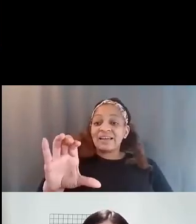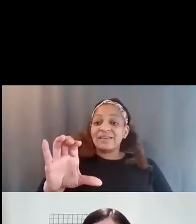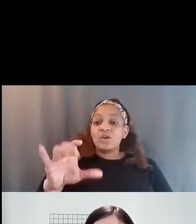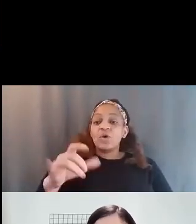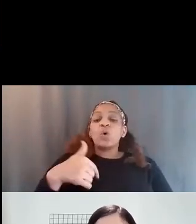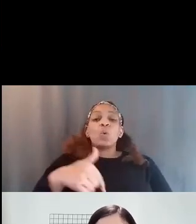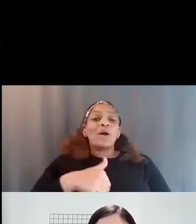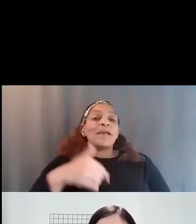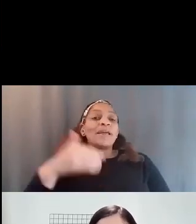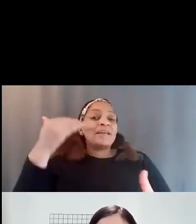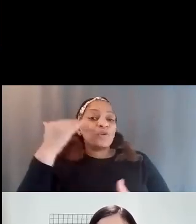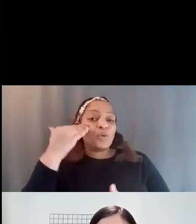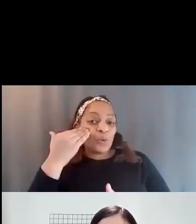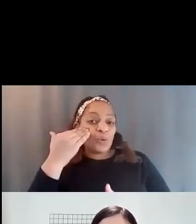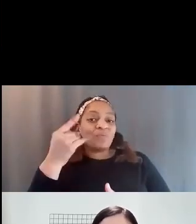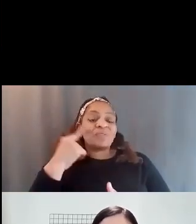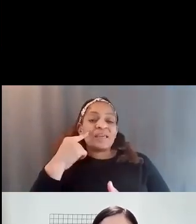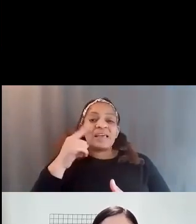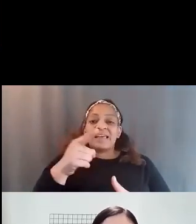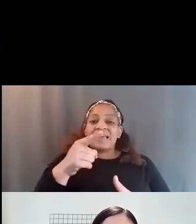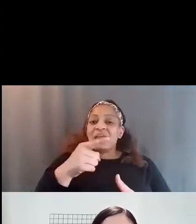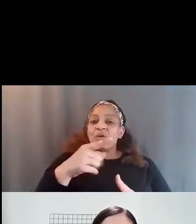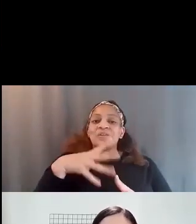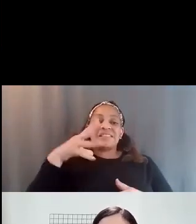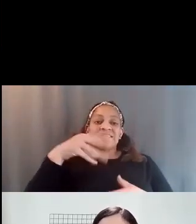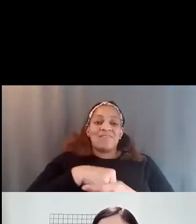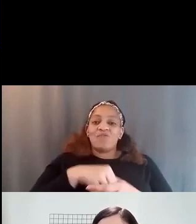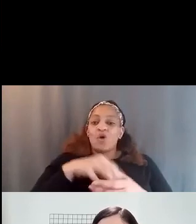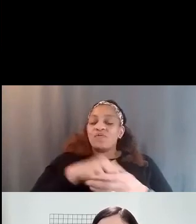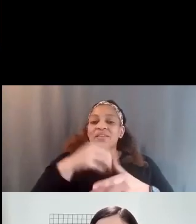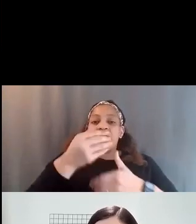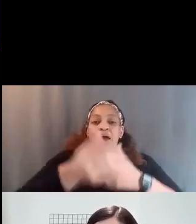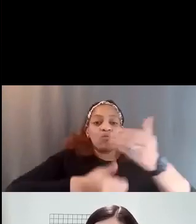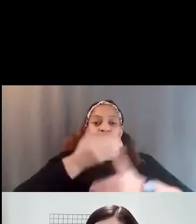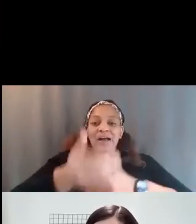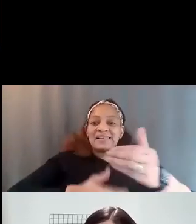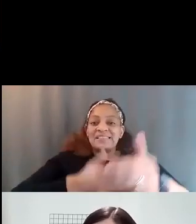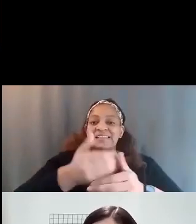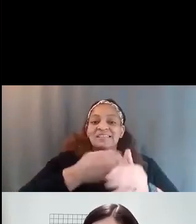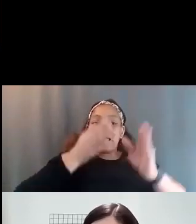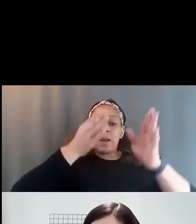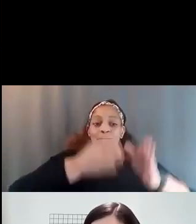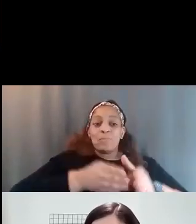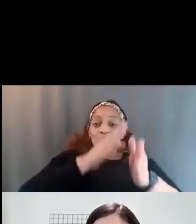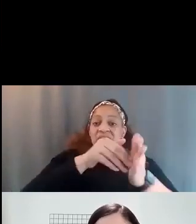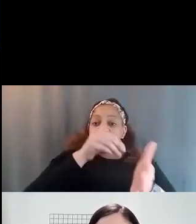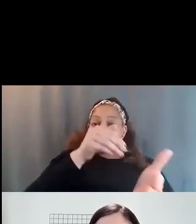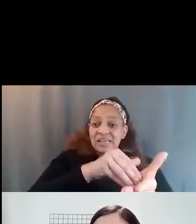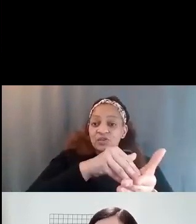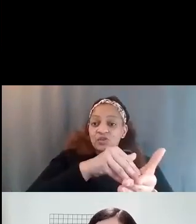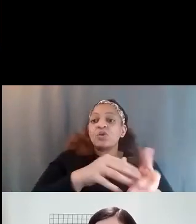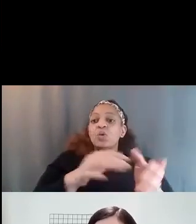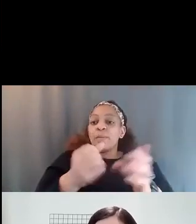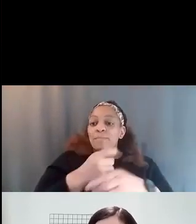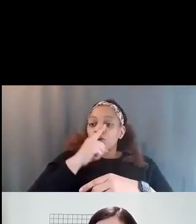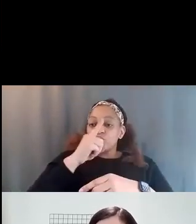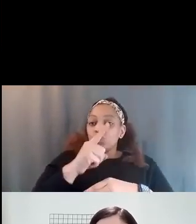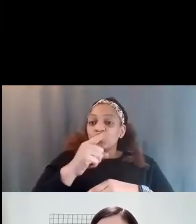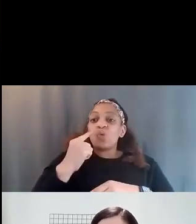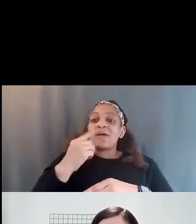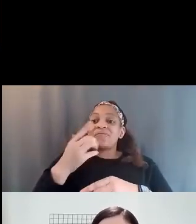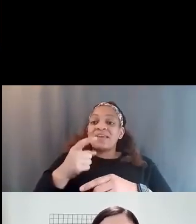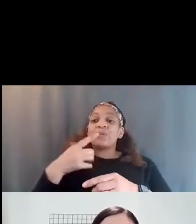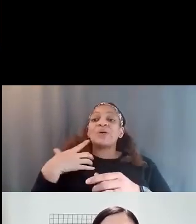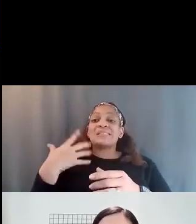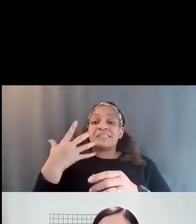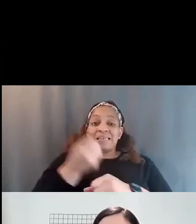had gone through the person-centered process. We worked to ensure that Daniel was getting paid at least minimum wage. We